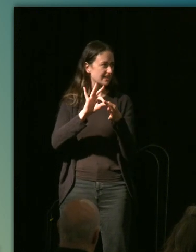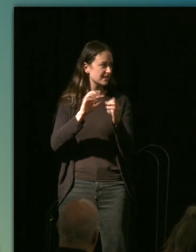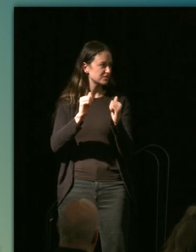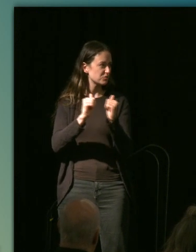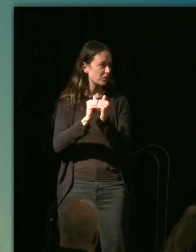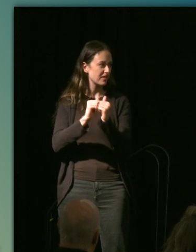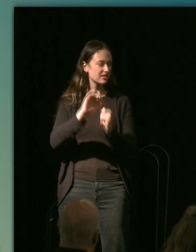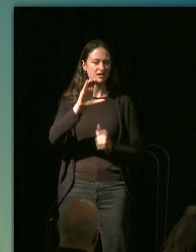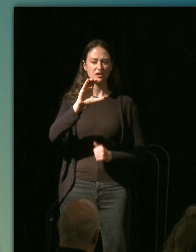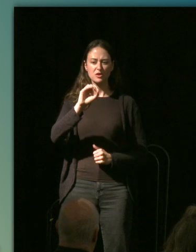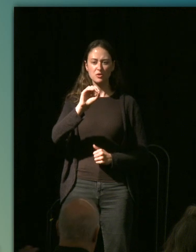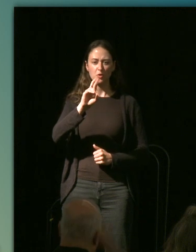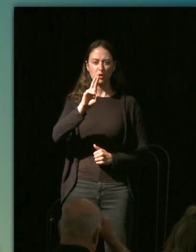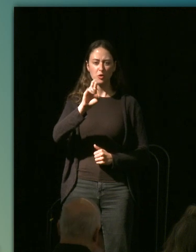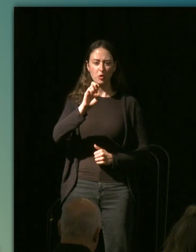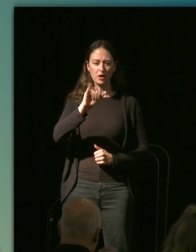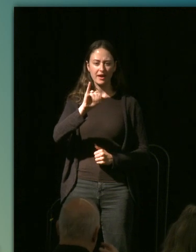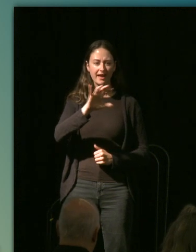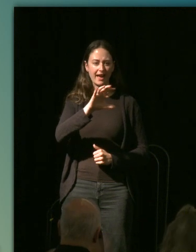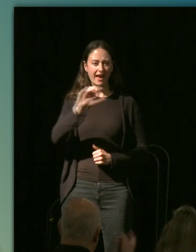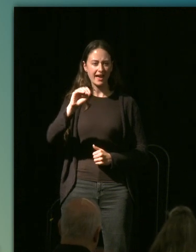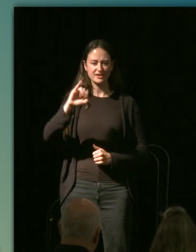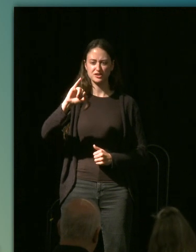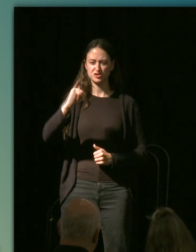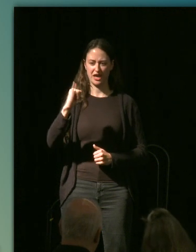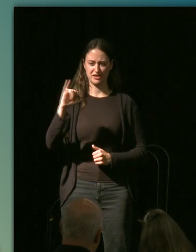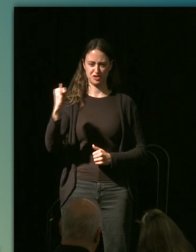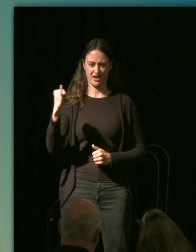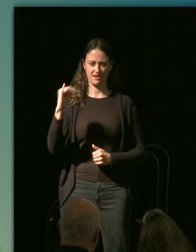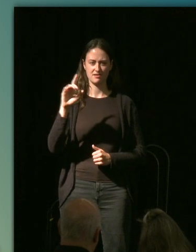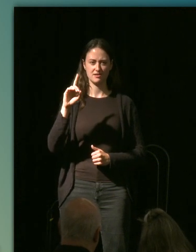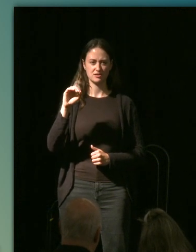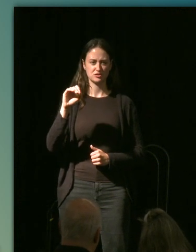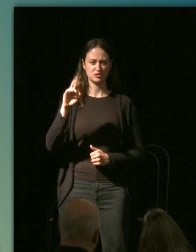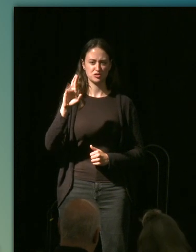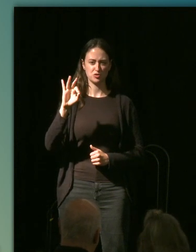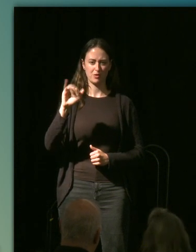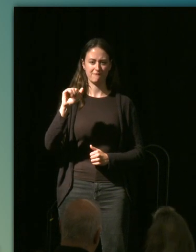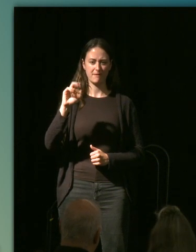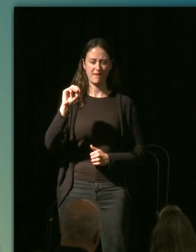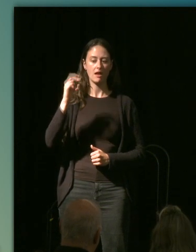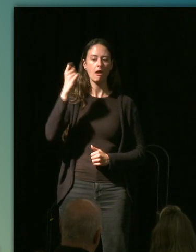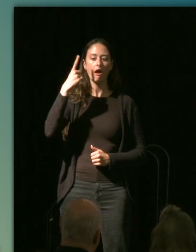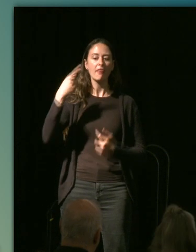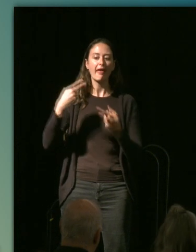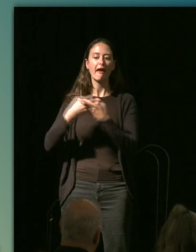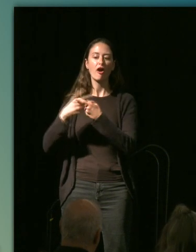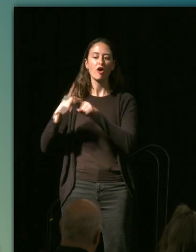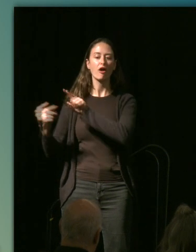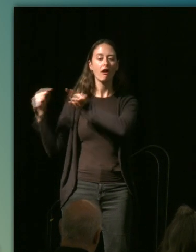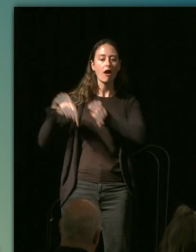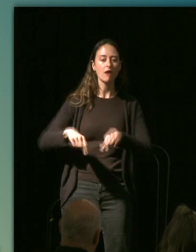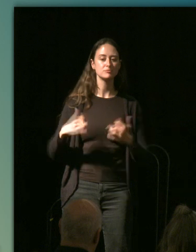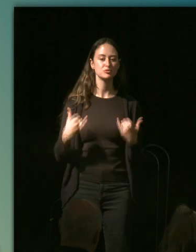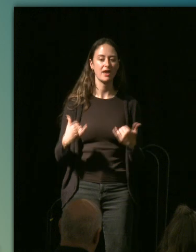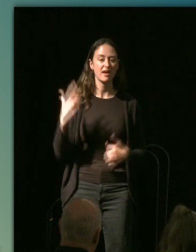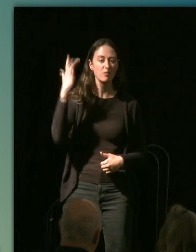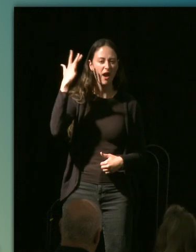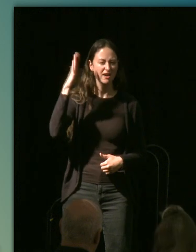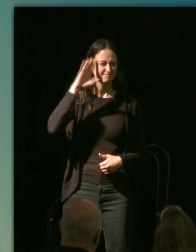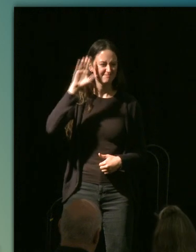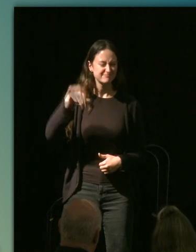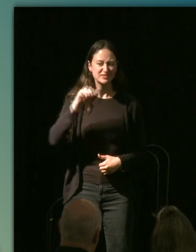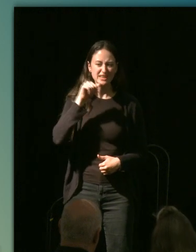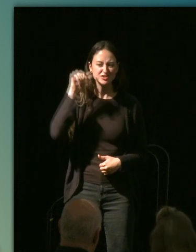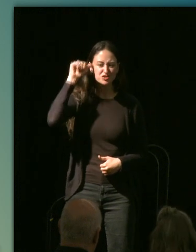Dorfman. They were not able to join us today because of the Microsoft snafu yesterday. Are